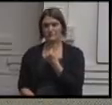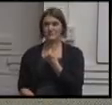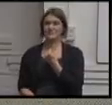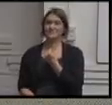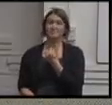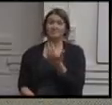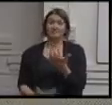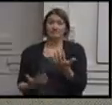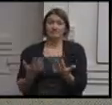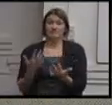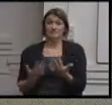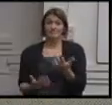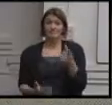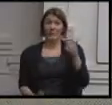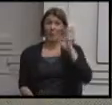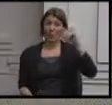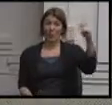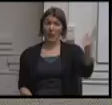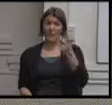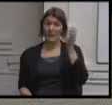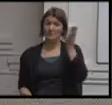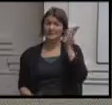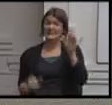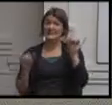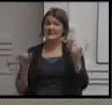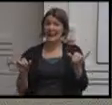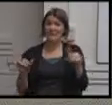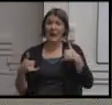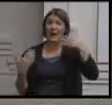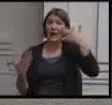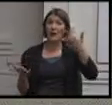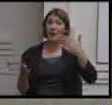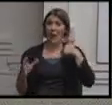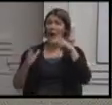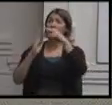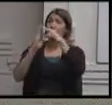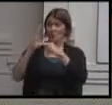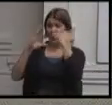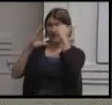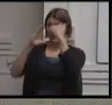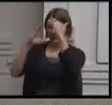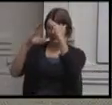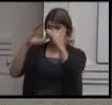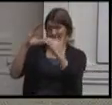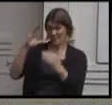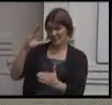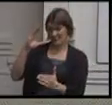I don't know what he's coming back with. I mean, I read the flurries of, and